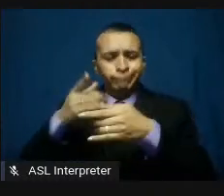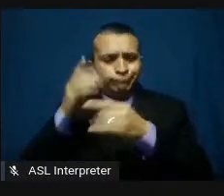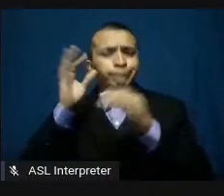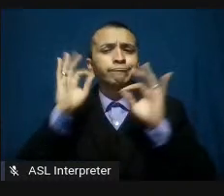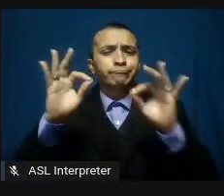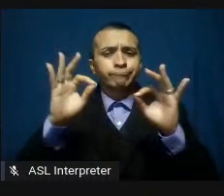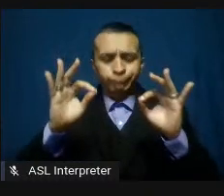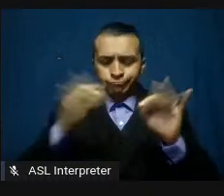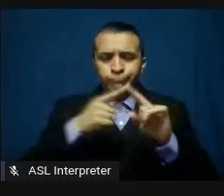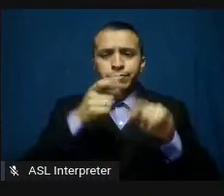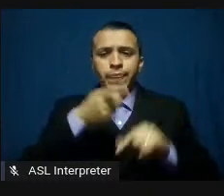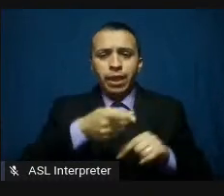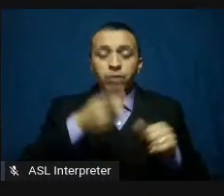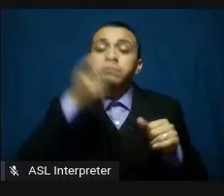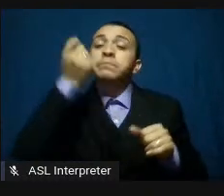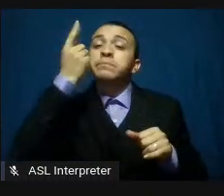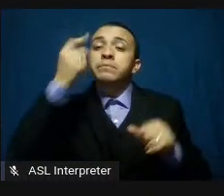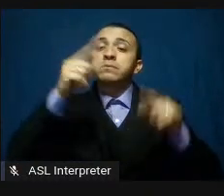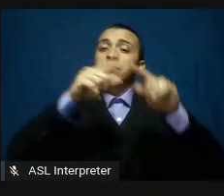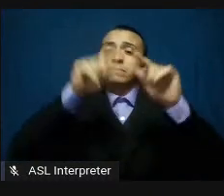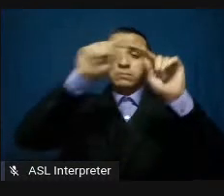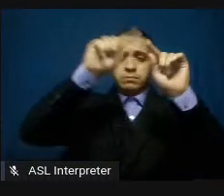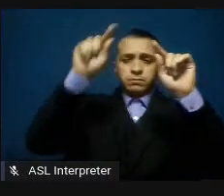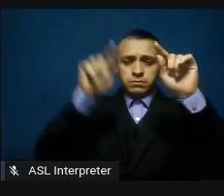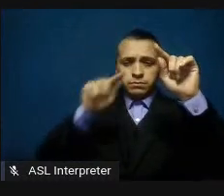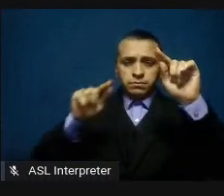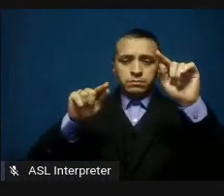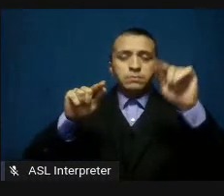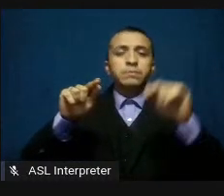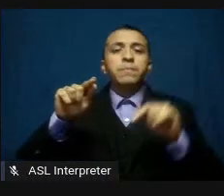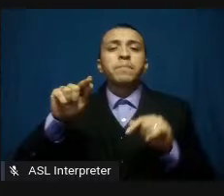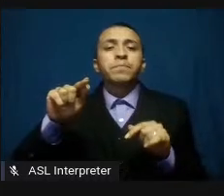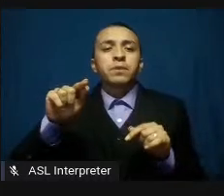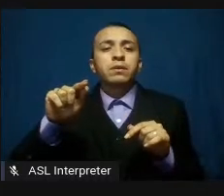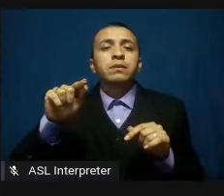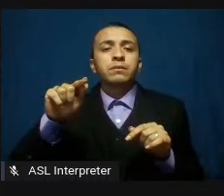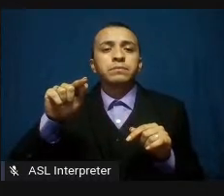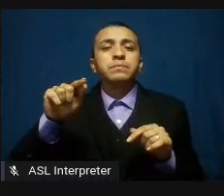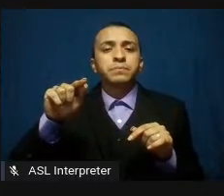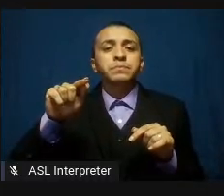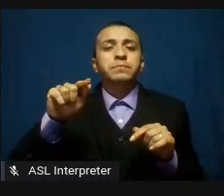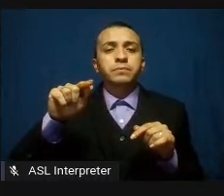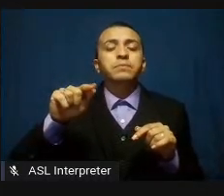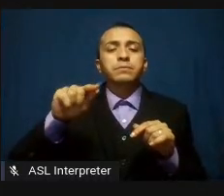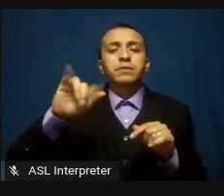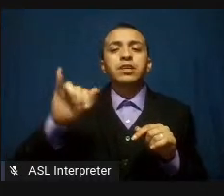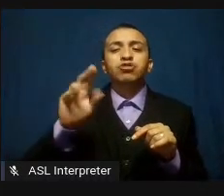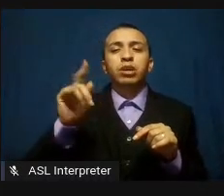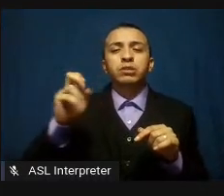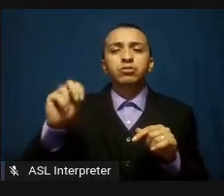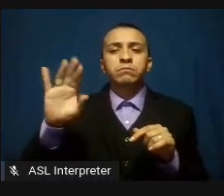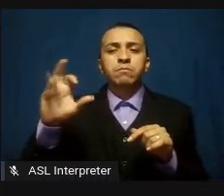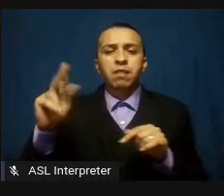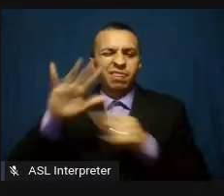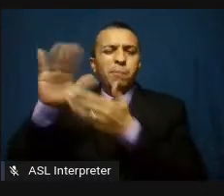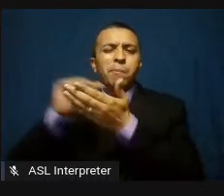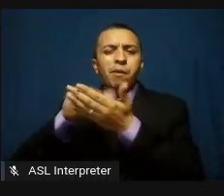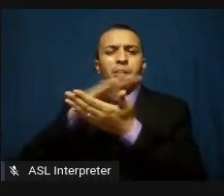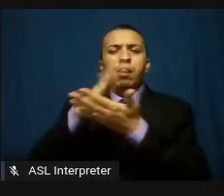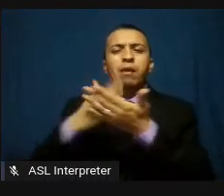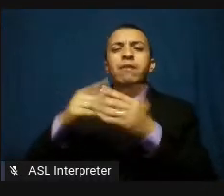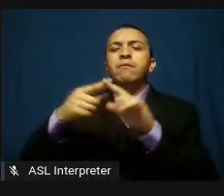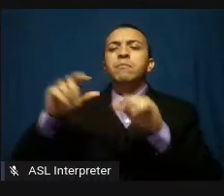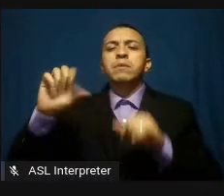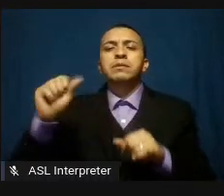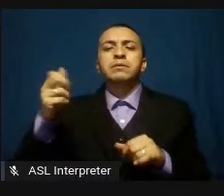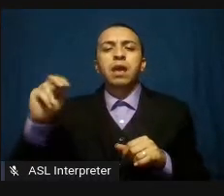down towards the junction of Junction Bluff, where the middle fork of the San Juan and the Fish Creeks